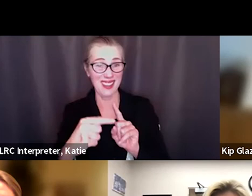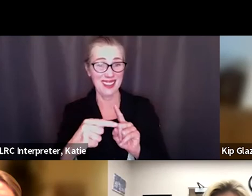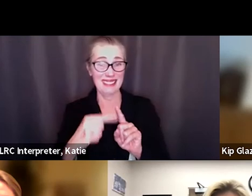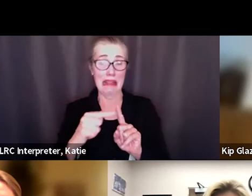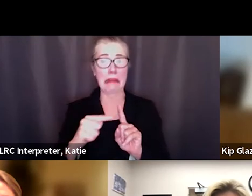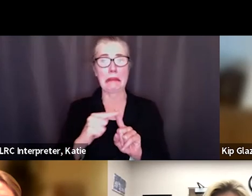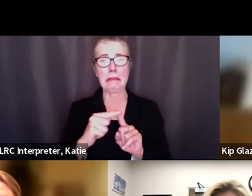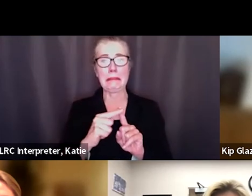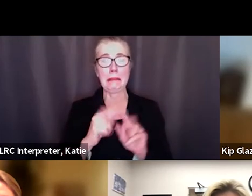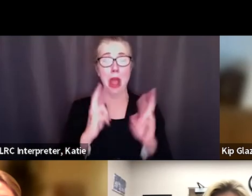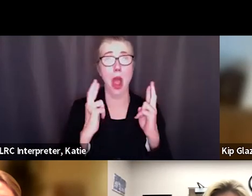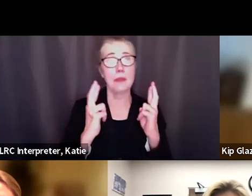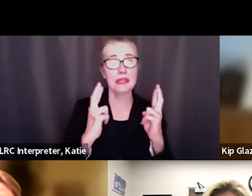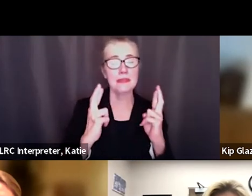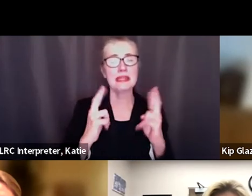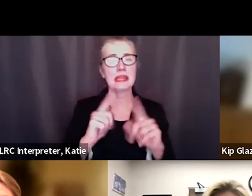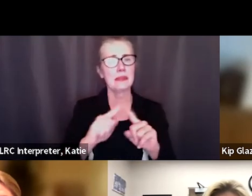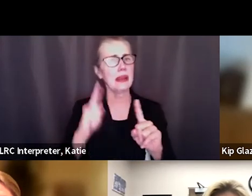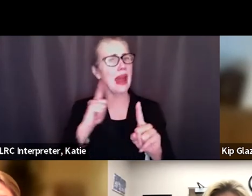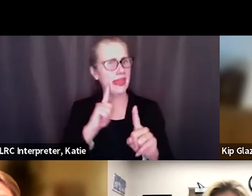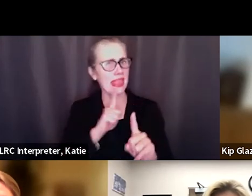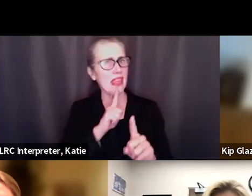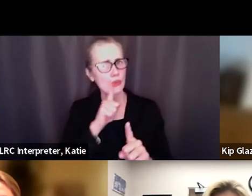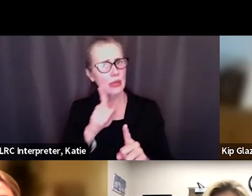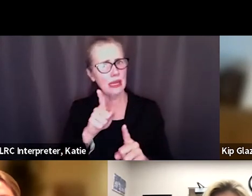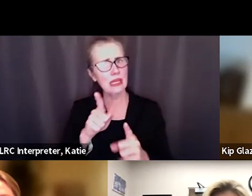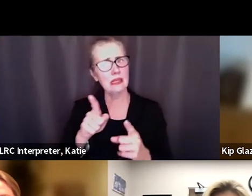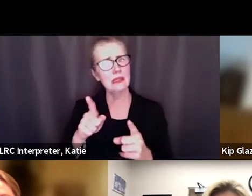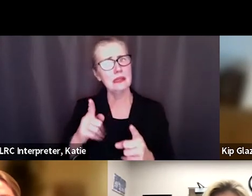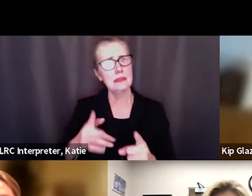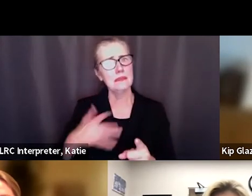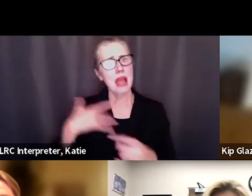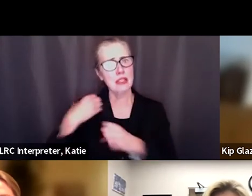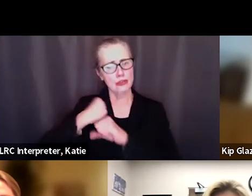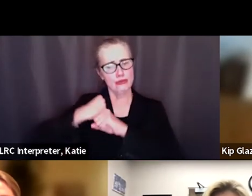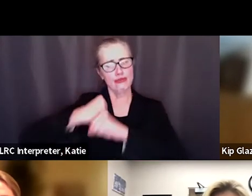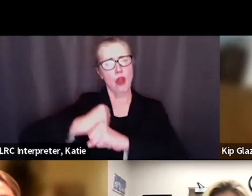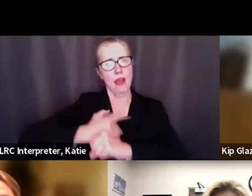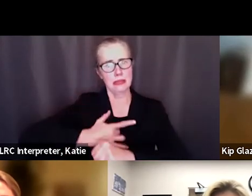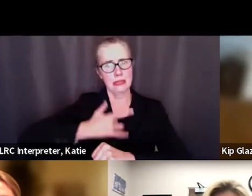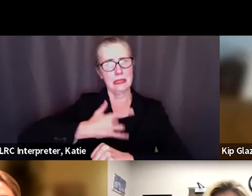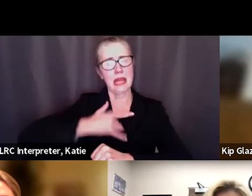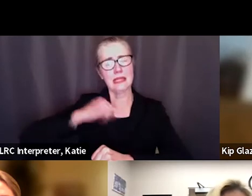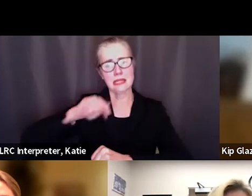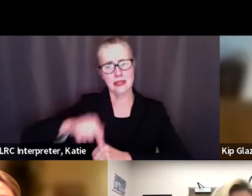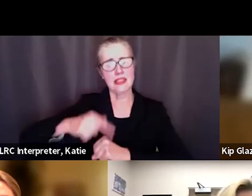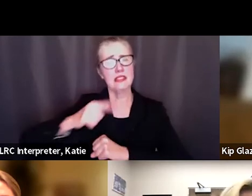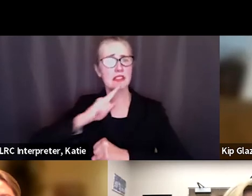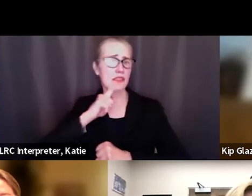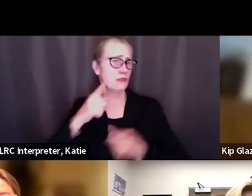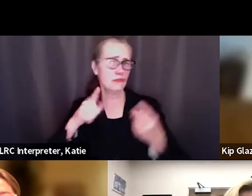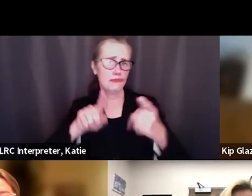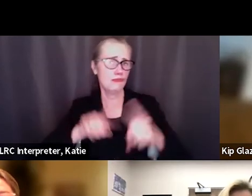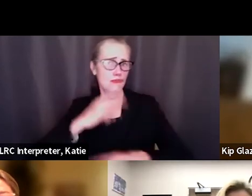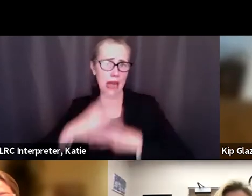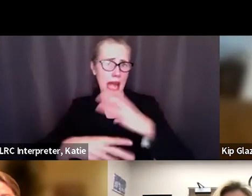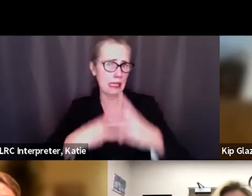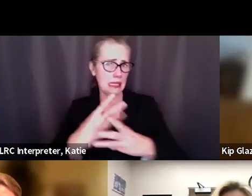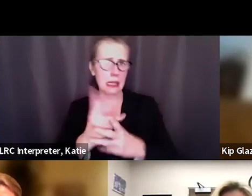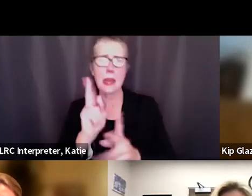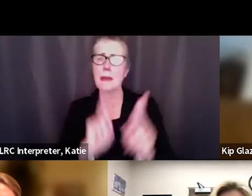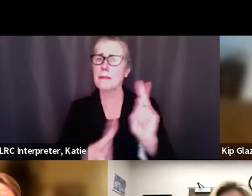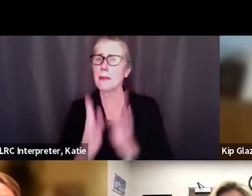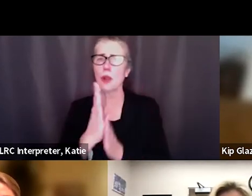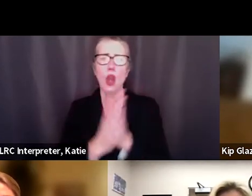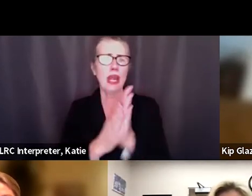my very strong sense and our our team's strong sense of the eagerness of the community to invest in this project so our plan is